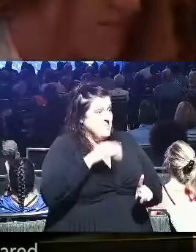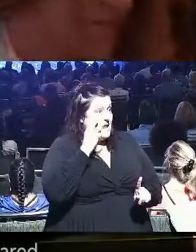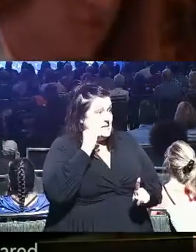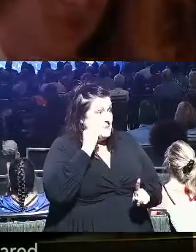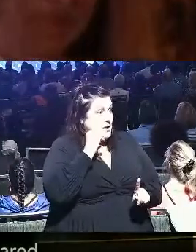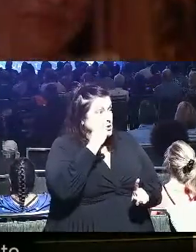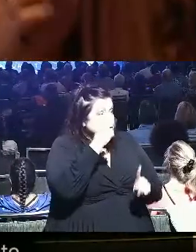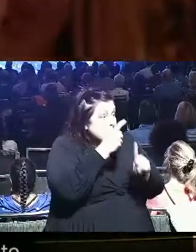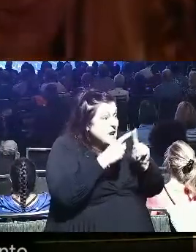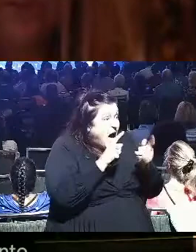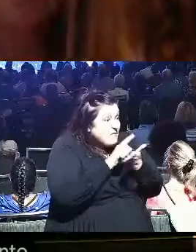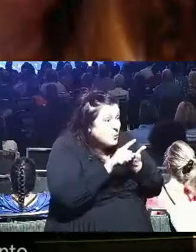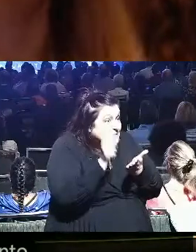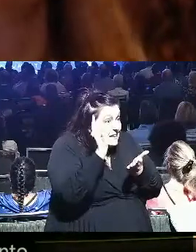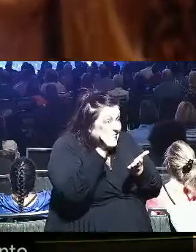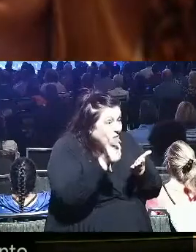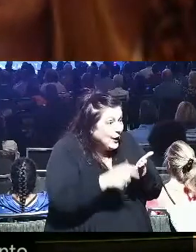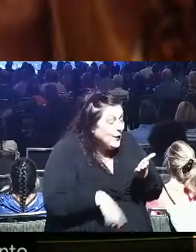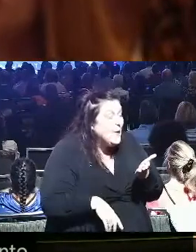2.5 weeks later,